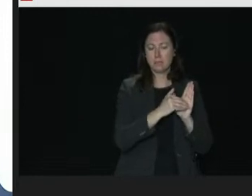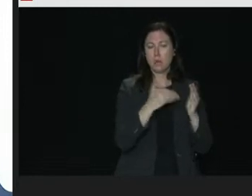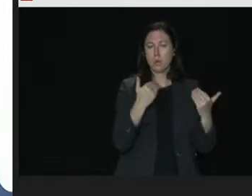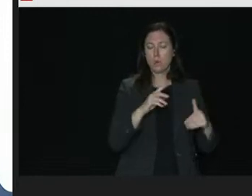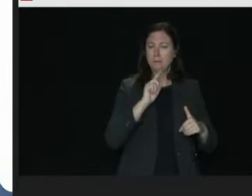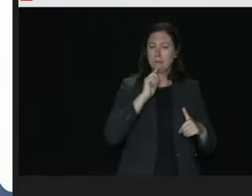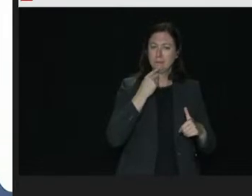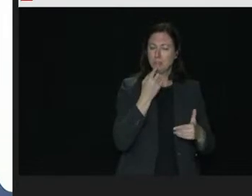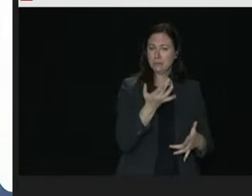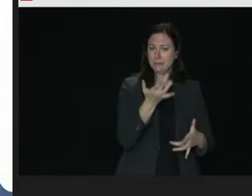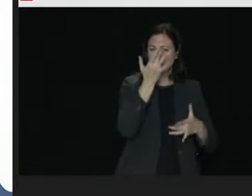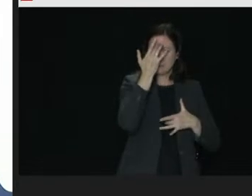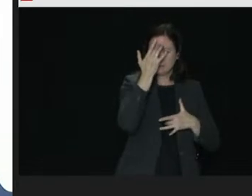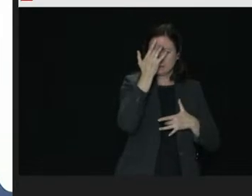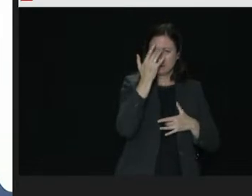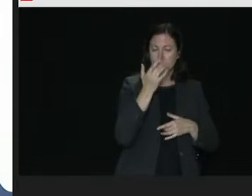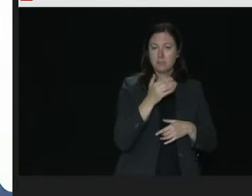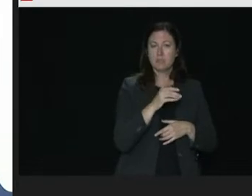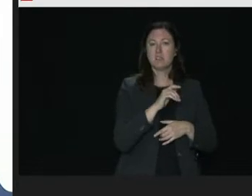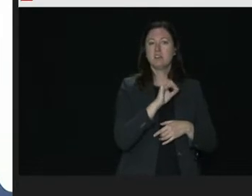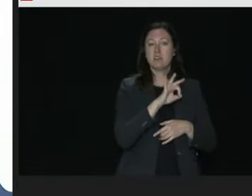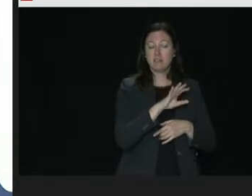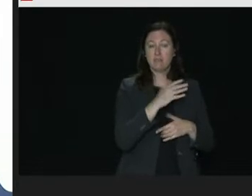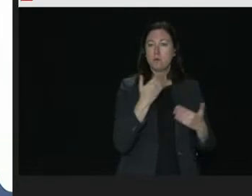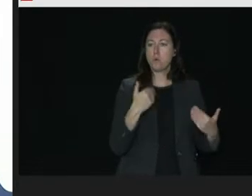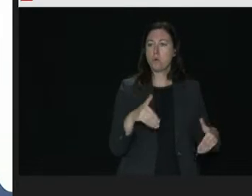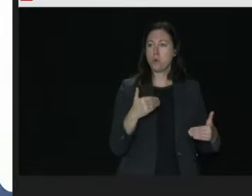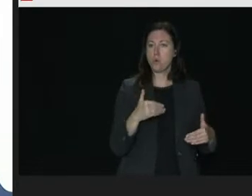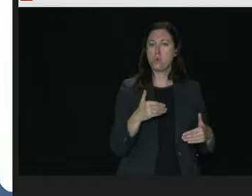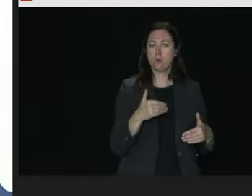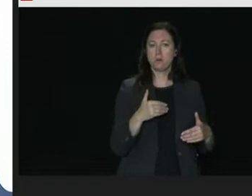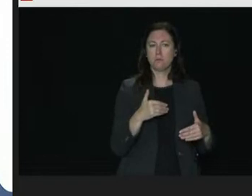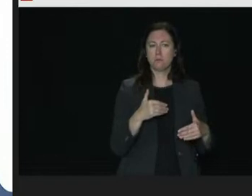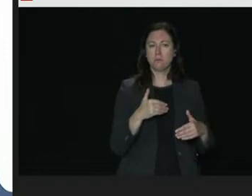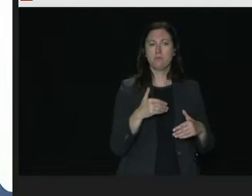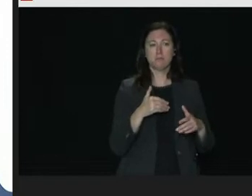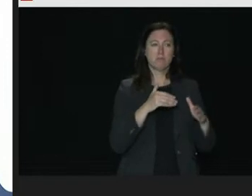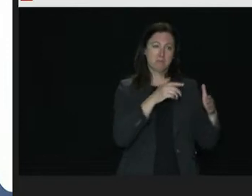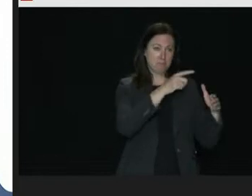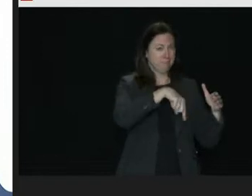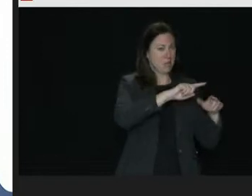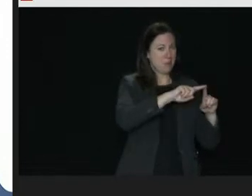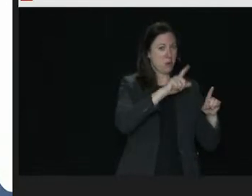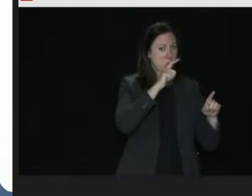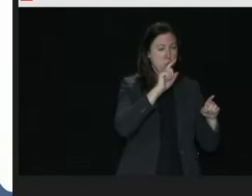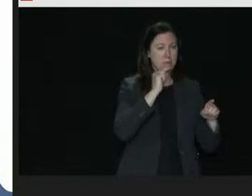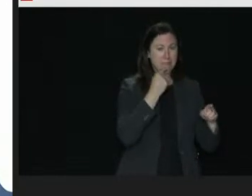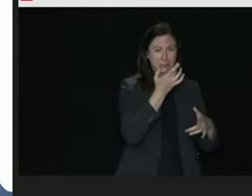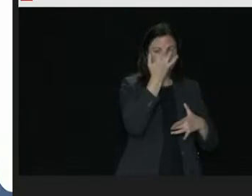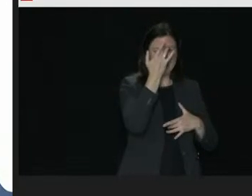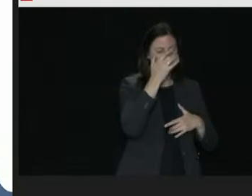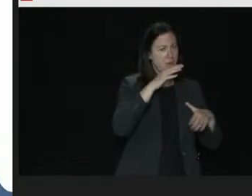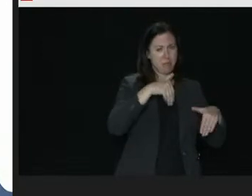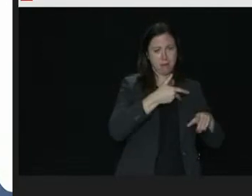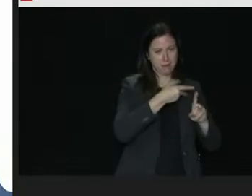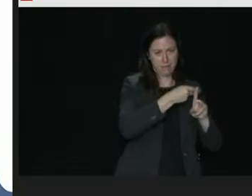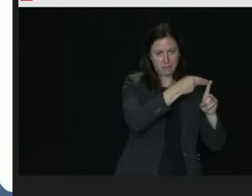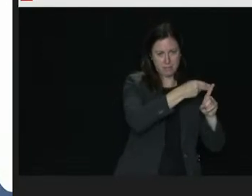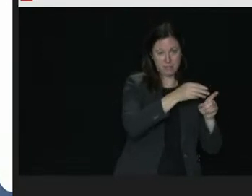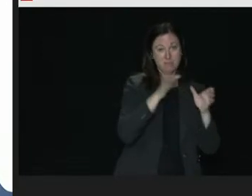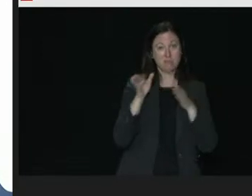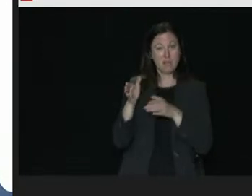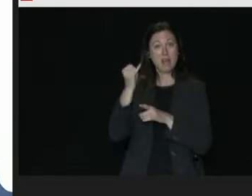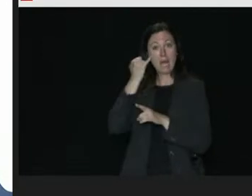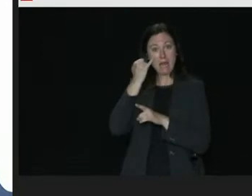severe illness. If we begin to see that in fully vaccinated populations, that will have an impact on